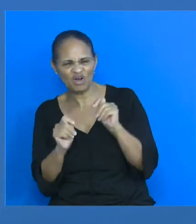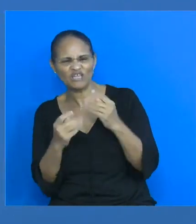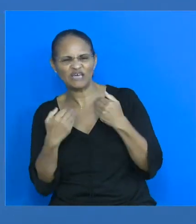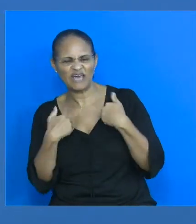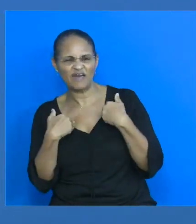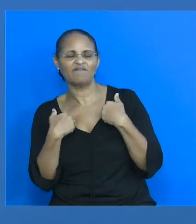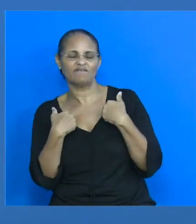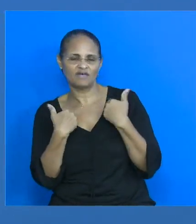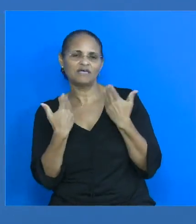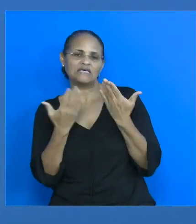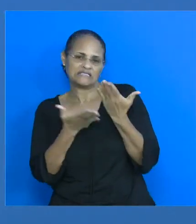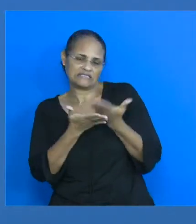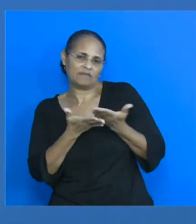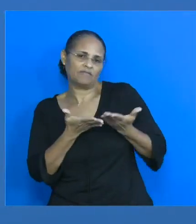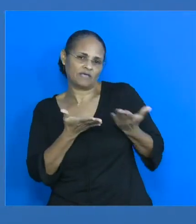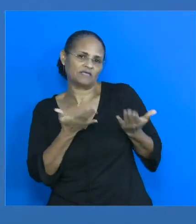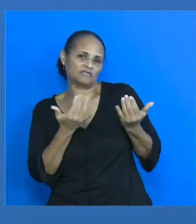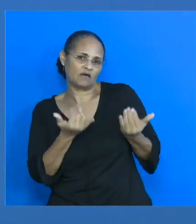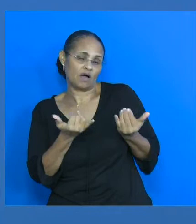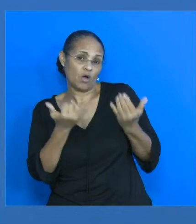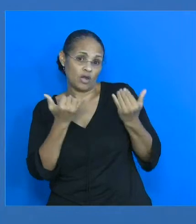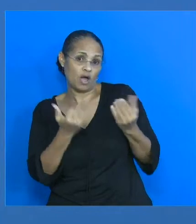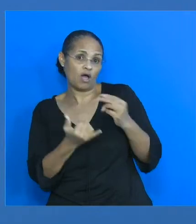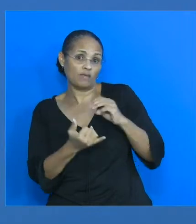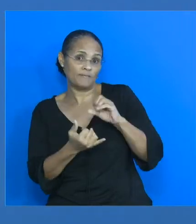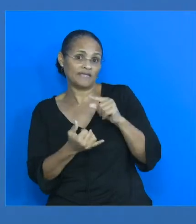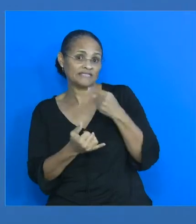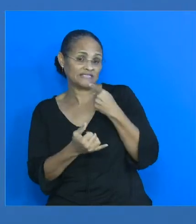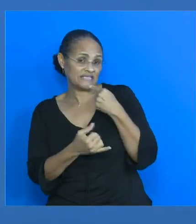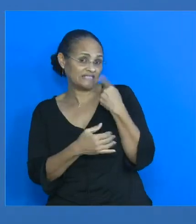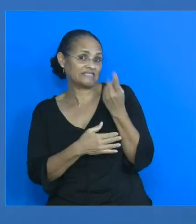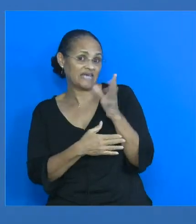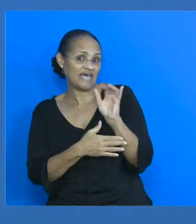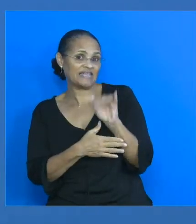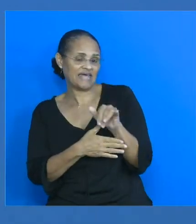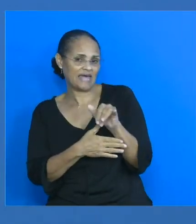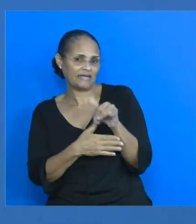some follow-up items today, but now the Minister has declared that